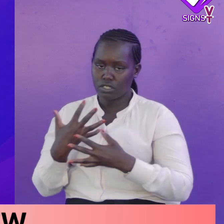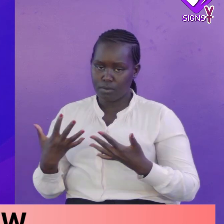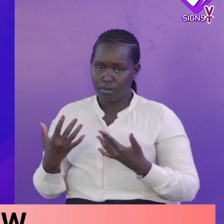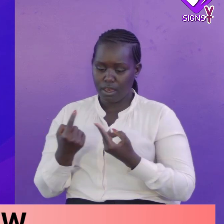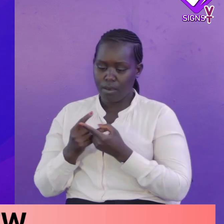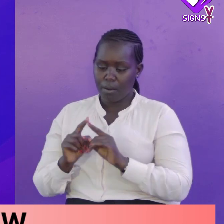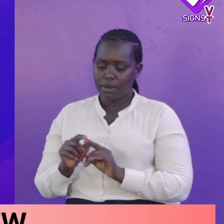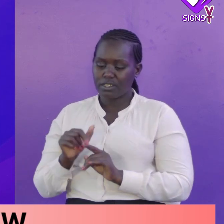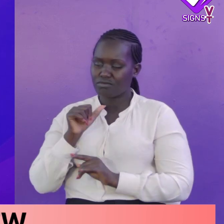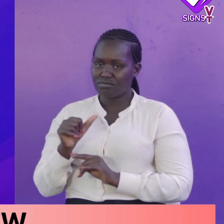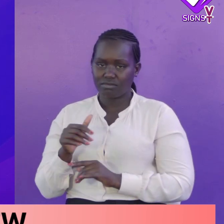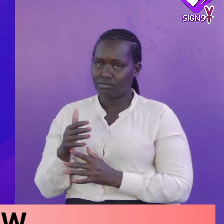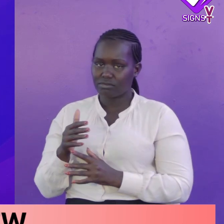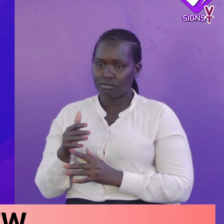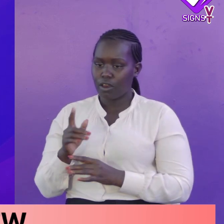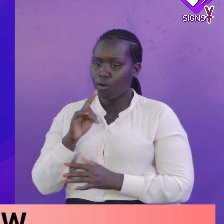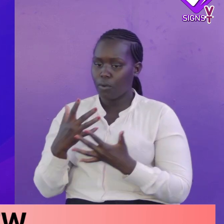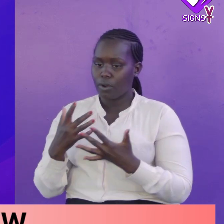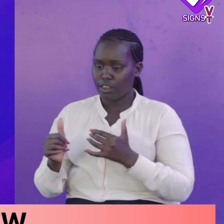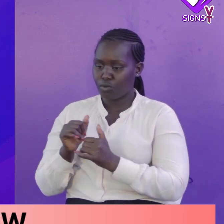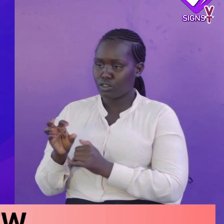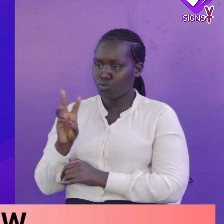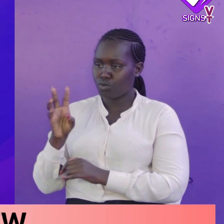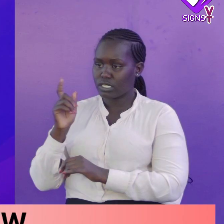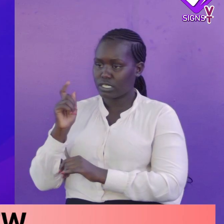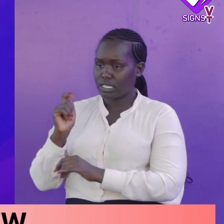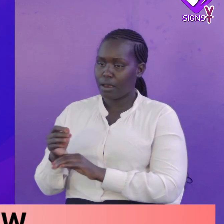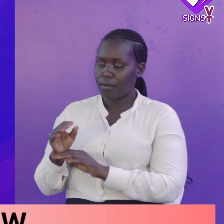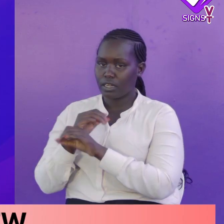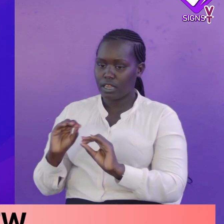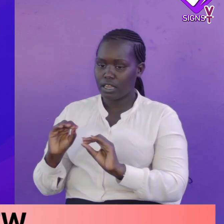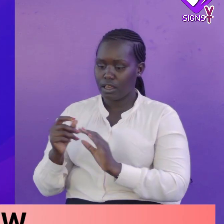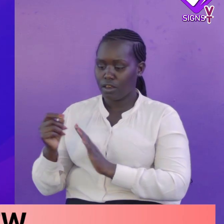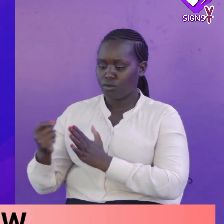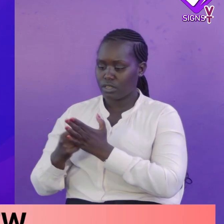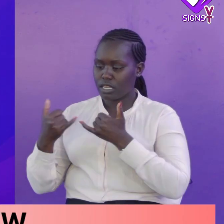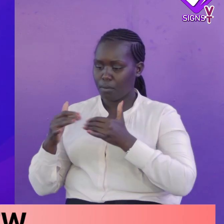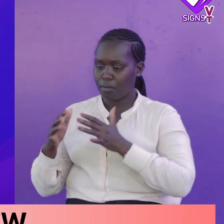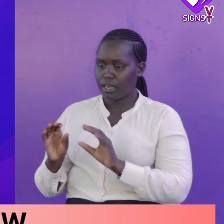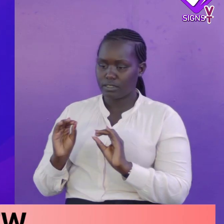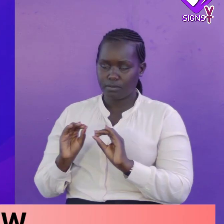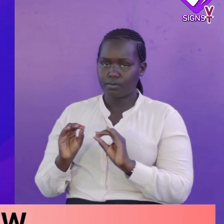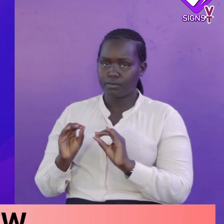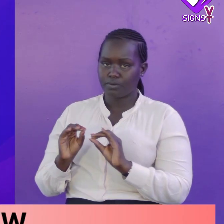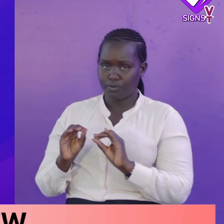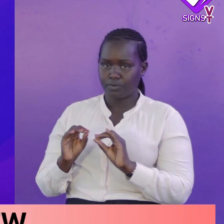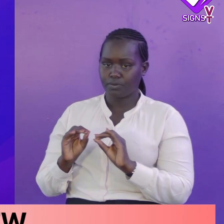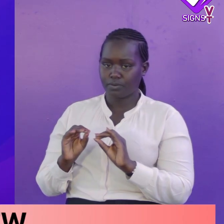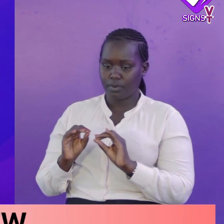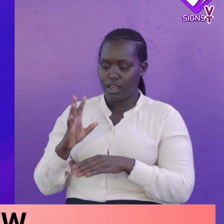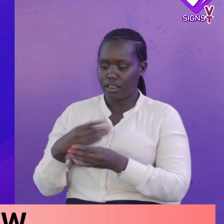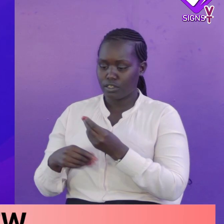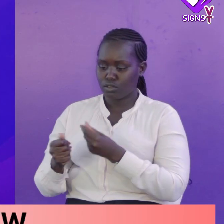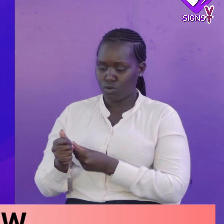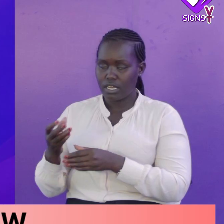on Potter. One thing West Ham didn't do, they didn't sign players, but they sold. Yeah, they sold. Selling a